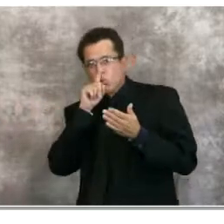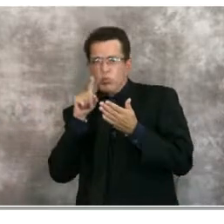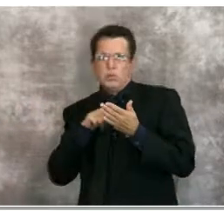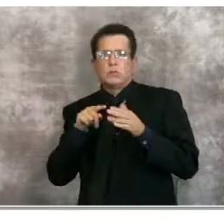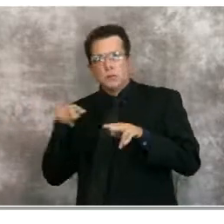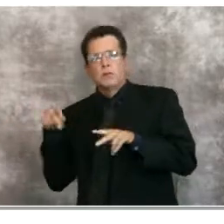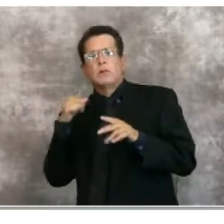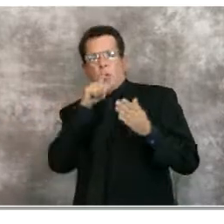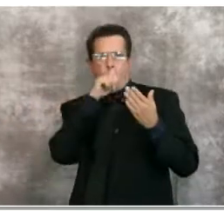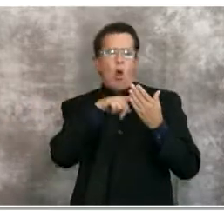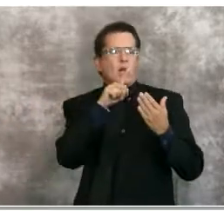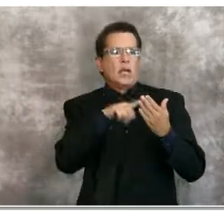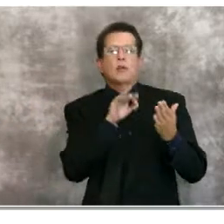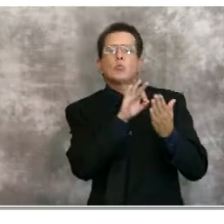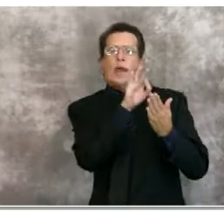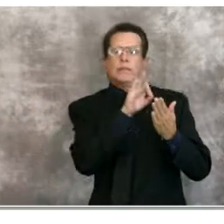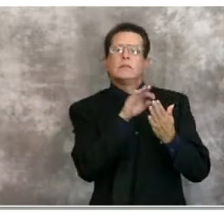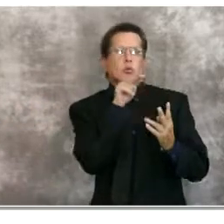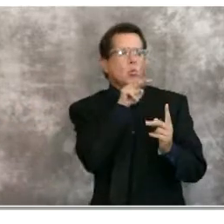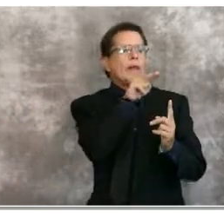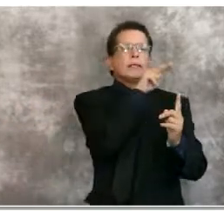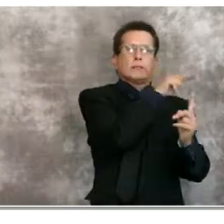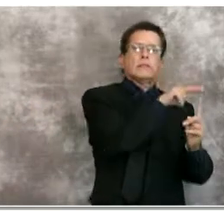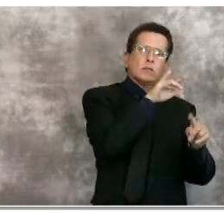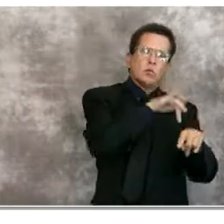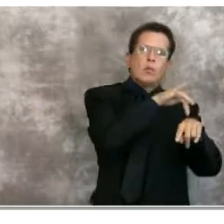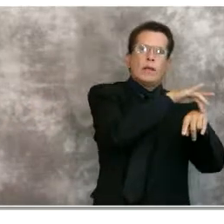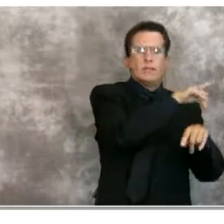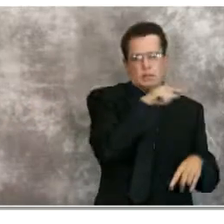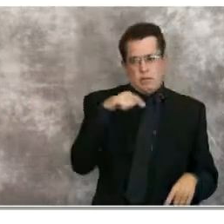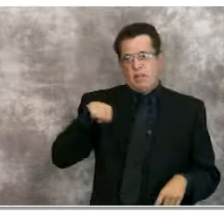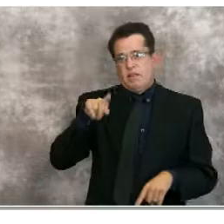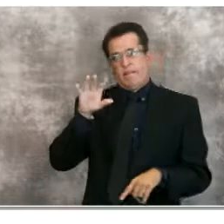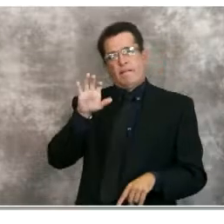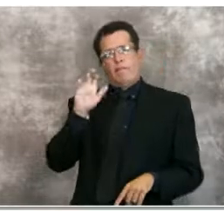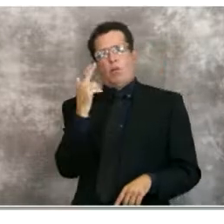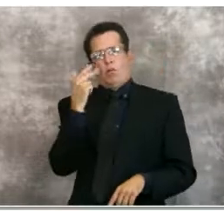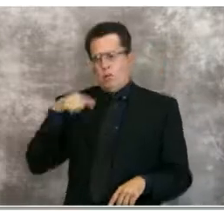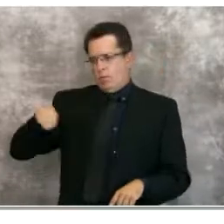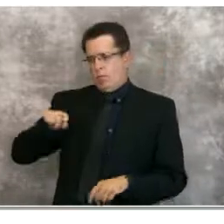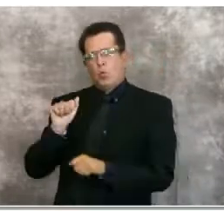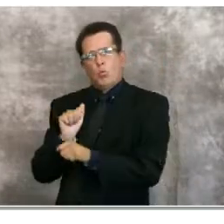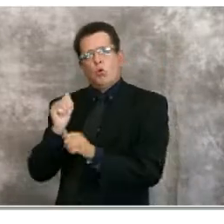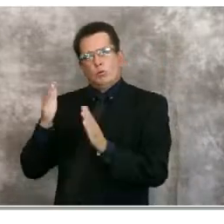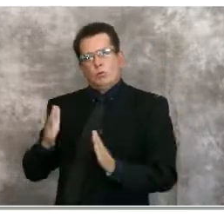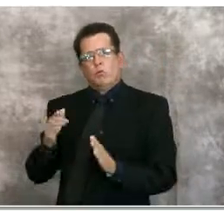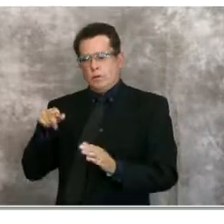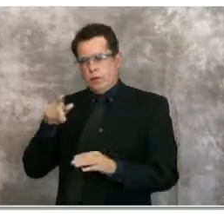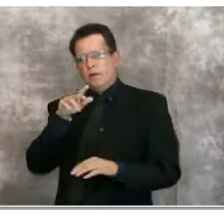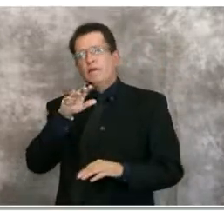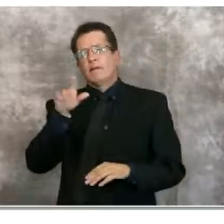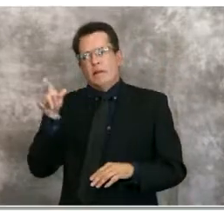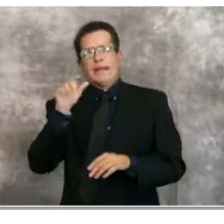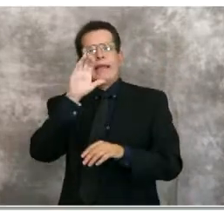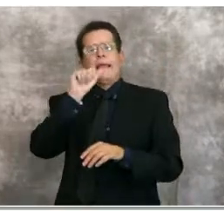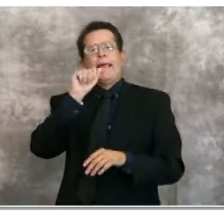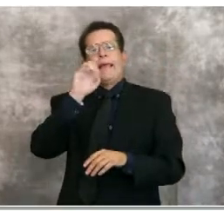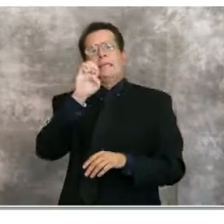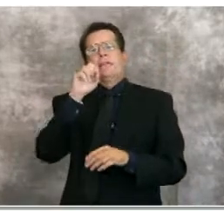as contact tracing. So of this 513 total, 215 are case investigators